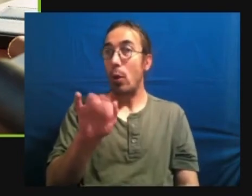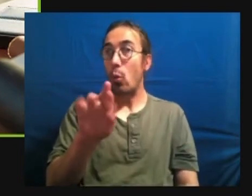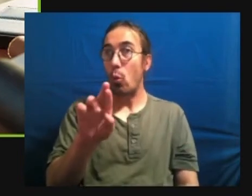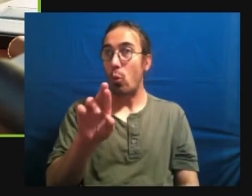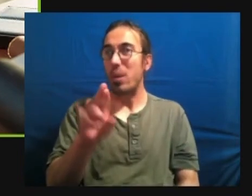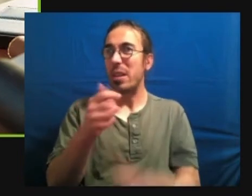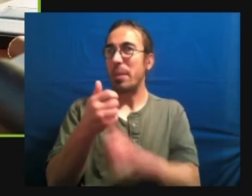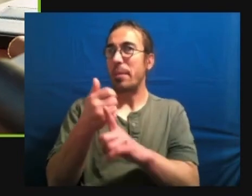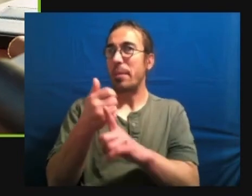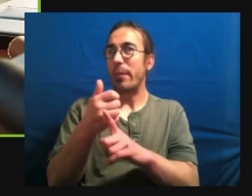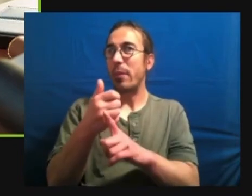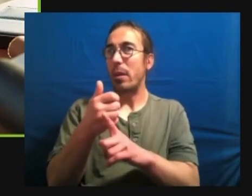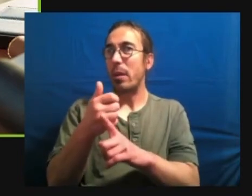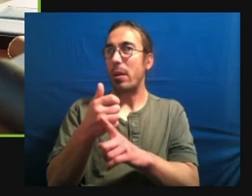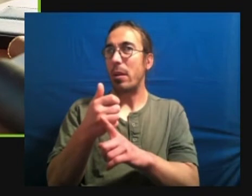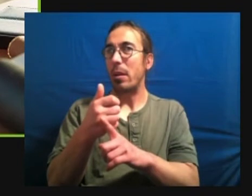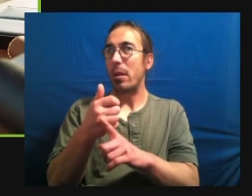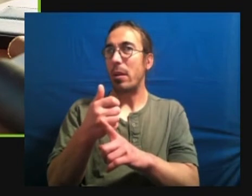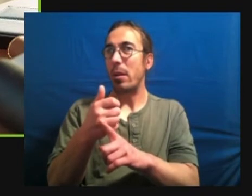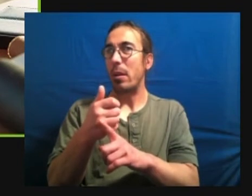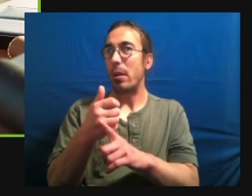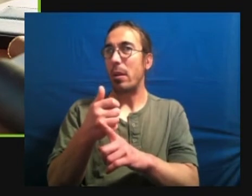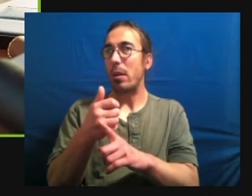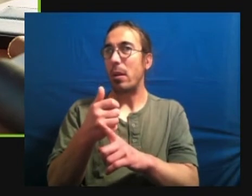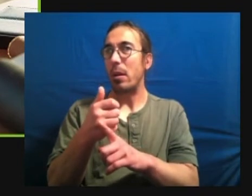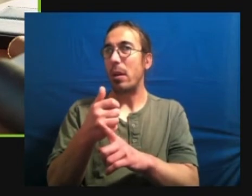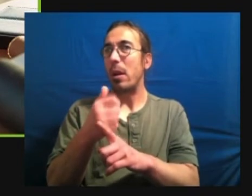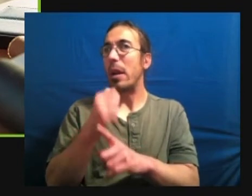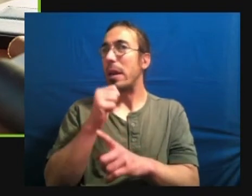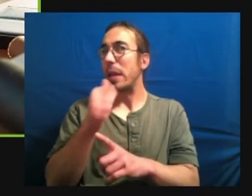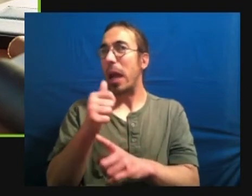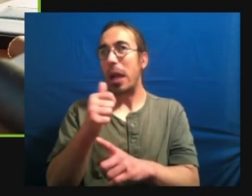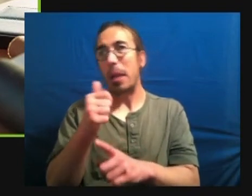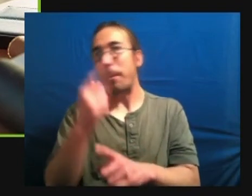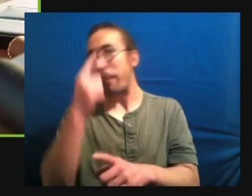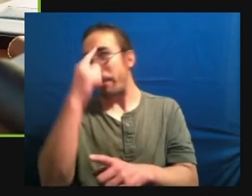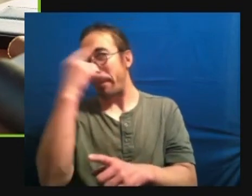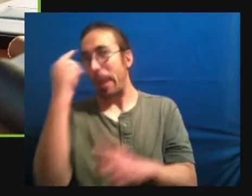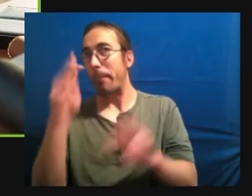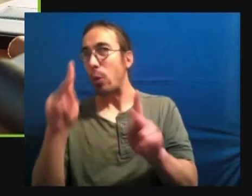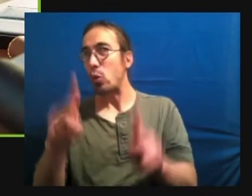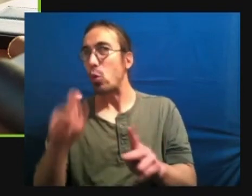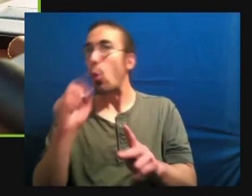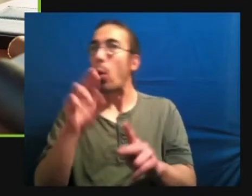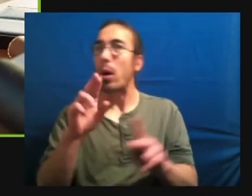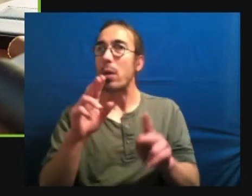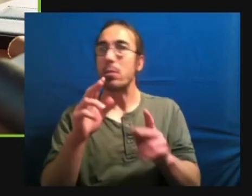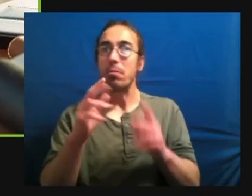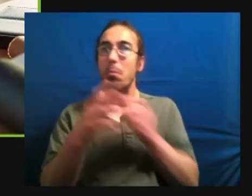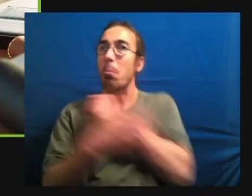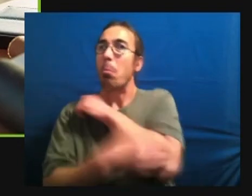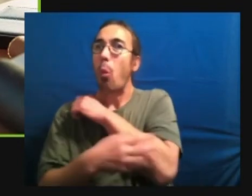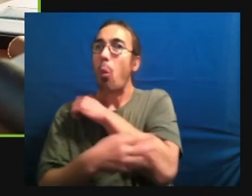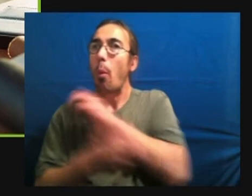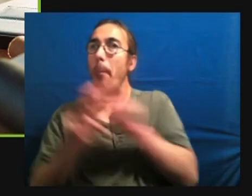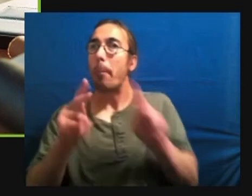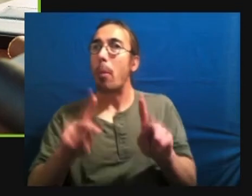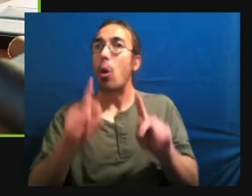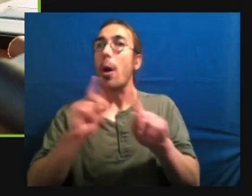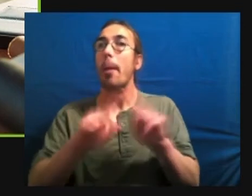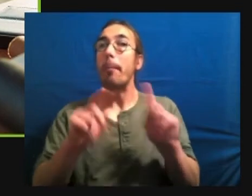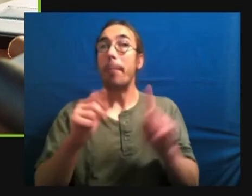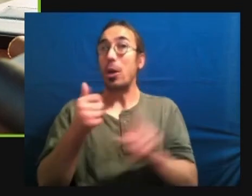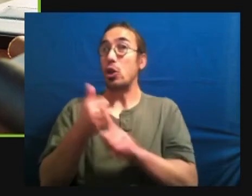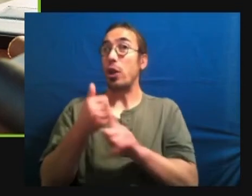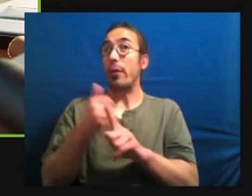an impoverished person, presumably, but now she's a co-conspirator. She's